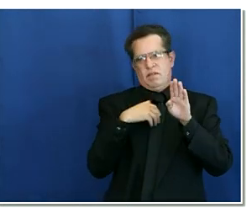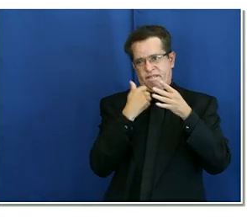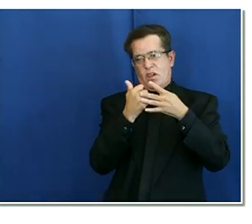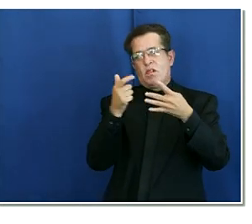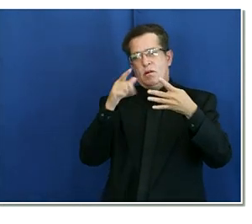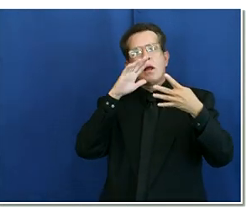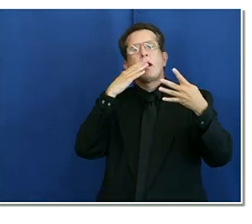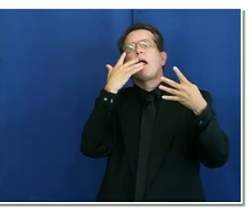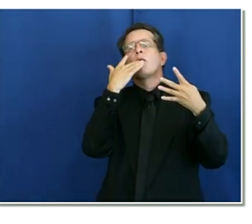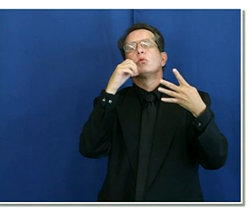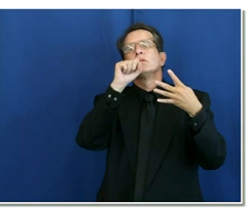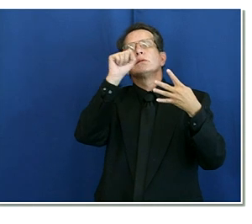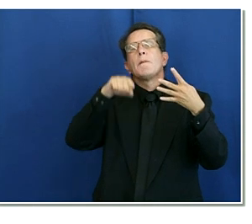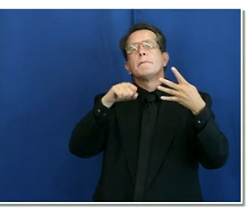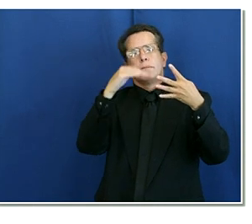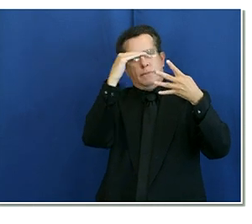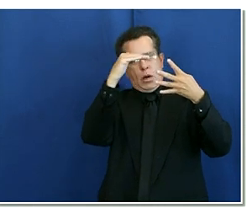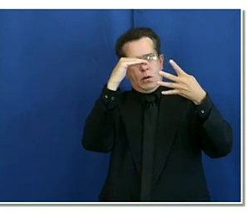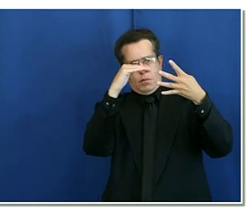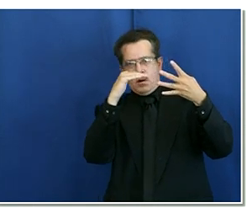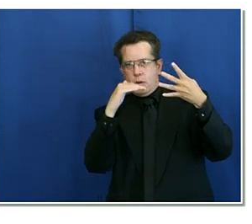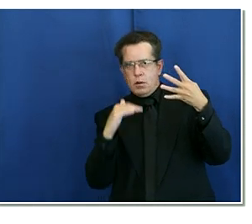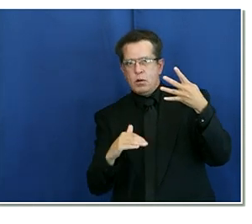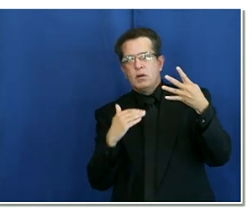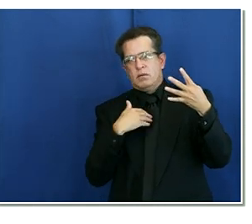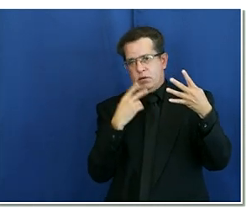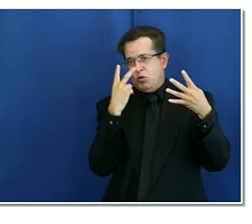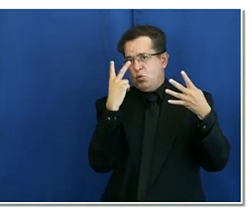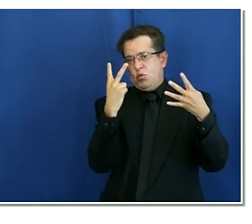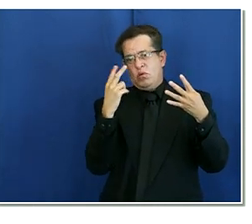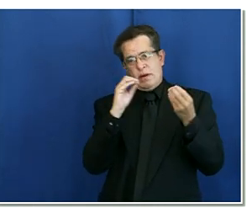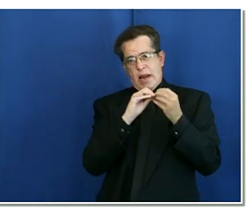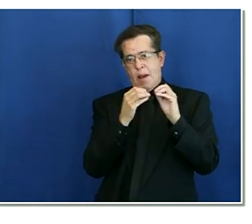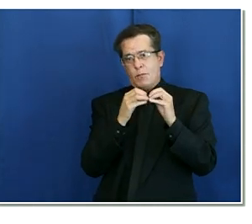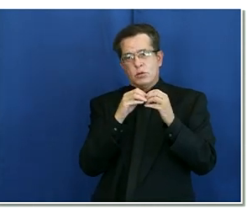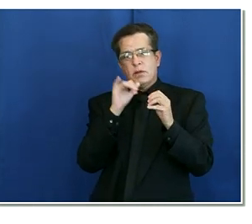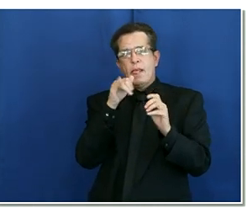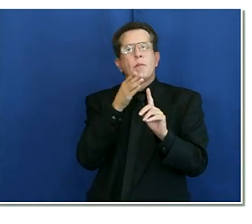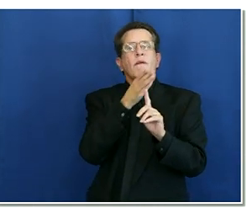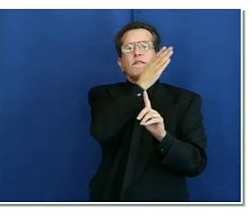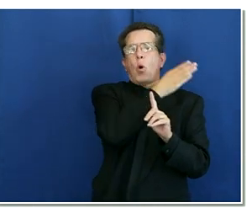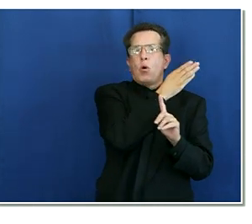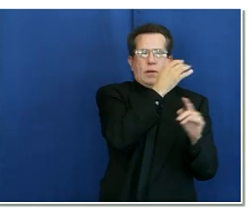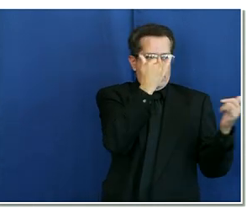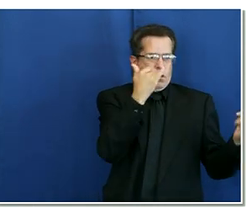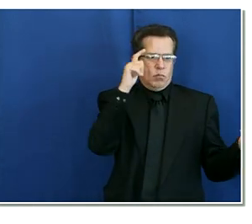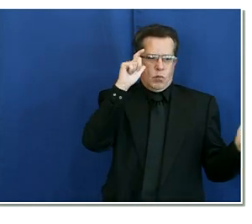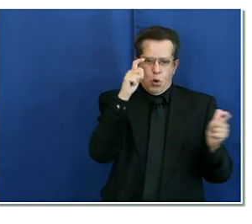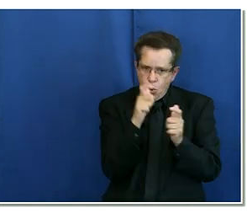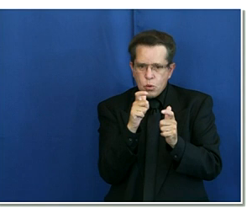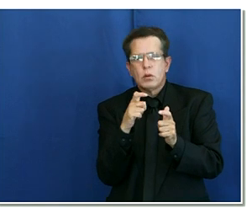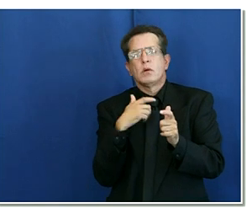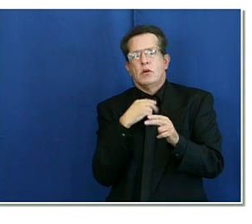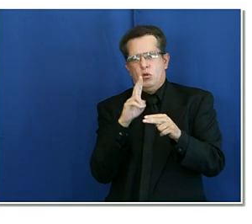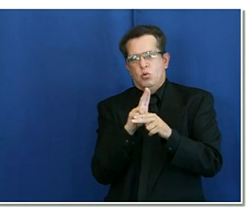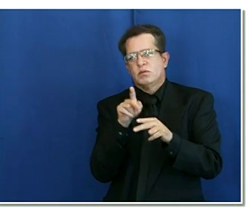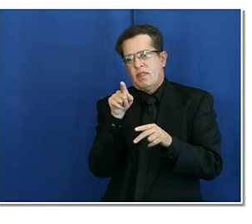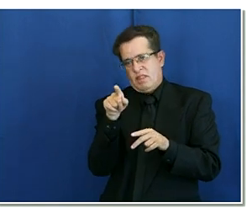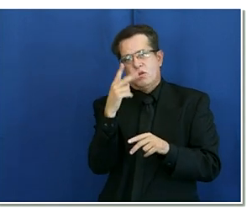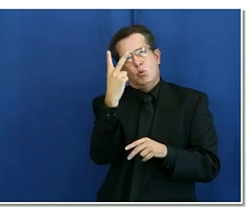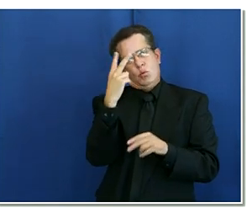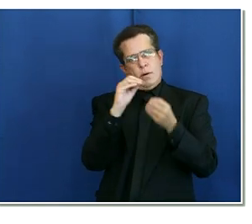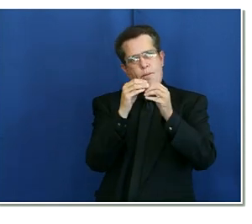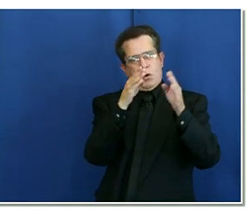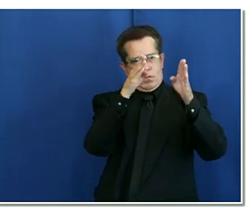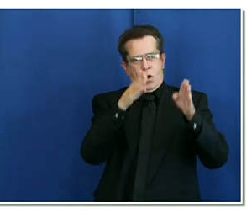There are now only 2 metrics used for the monitoring list. So the prior monitoring list is now replaced with the 2